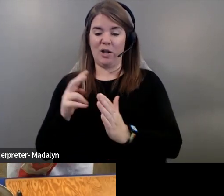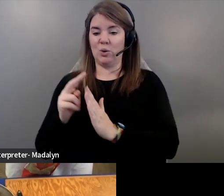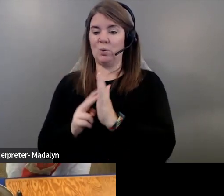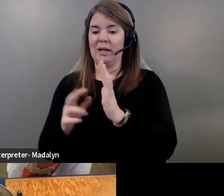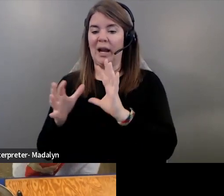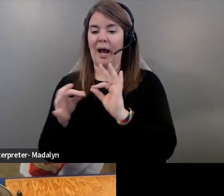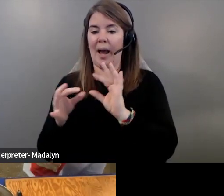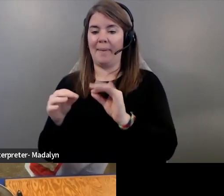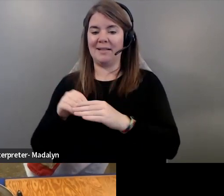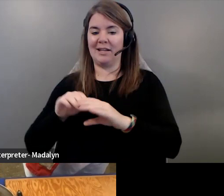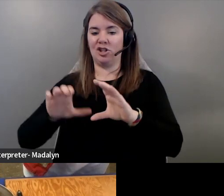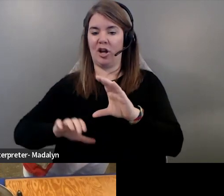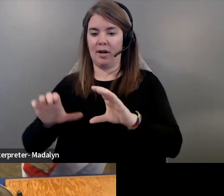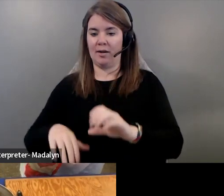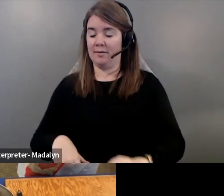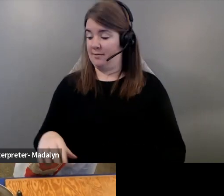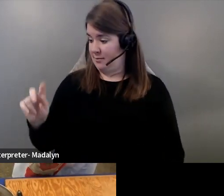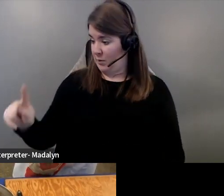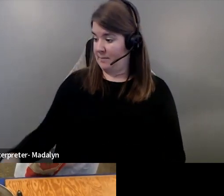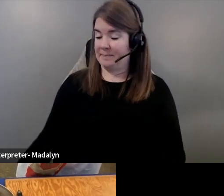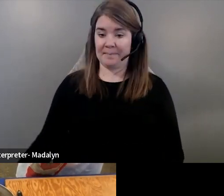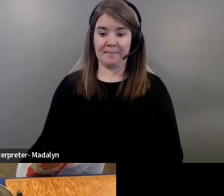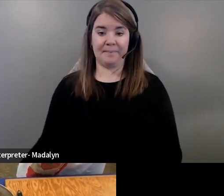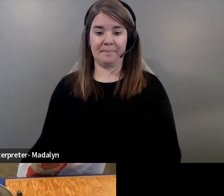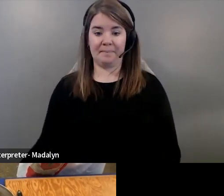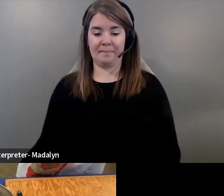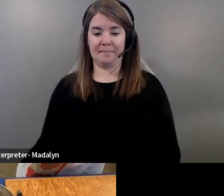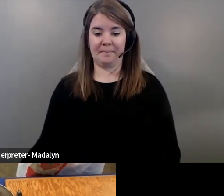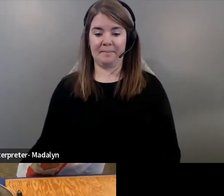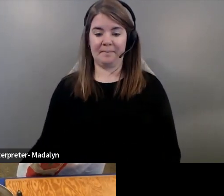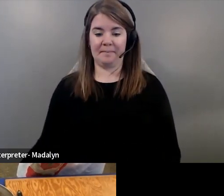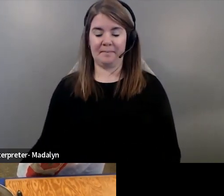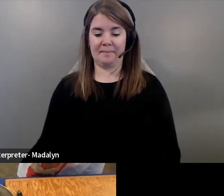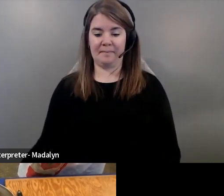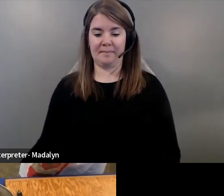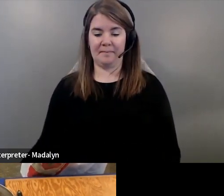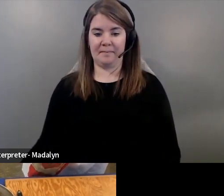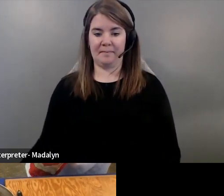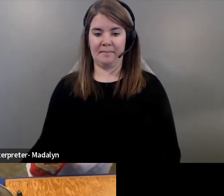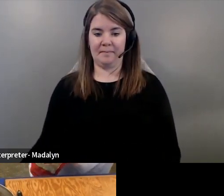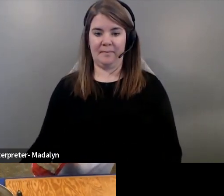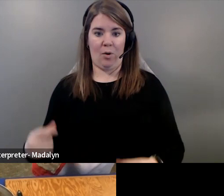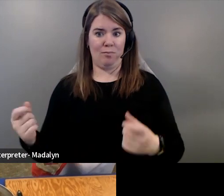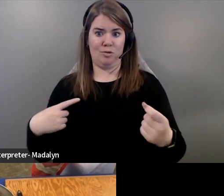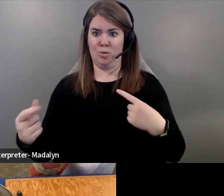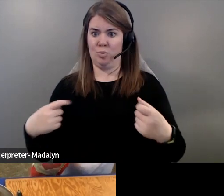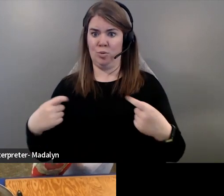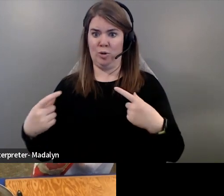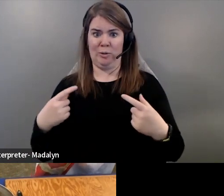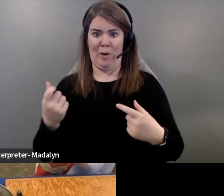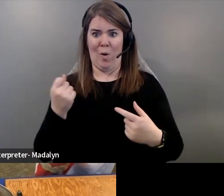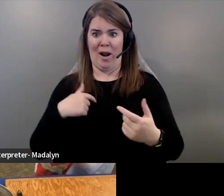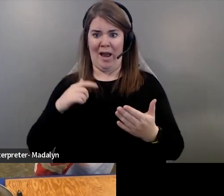really quickly. Okay. So bear with me as I scroll up because they're coming in hot.